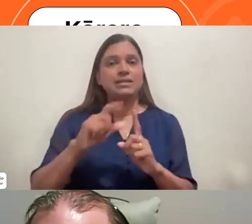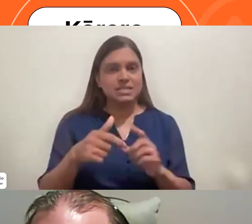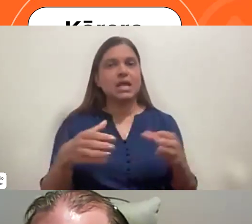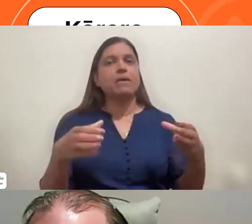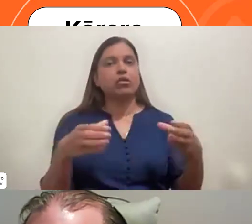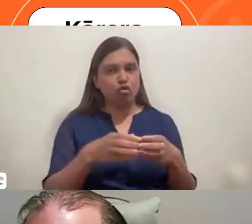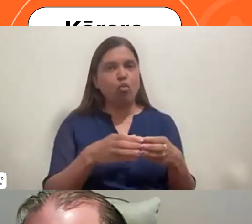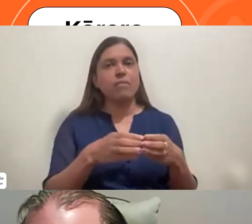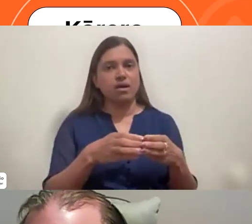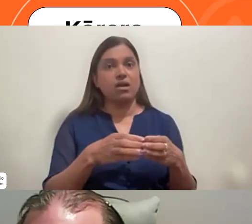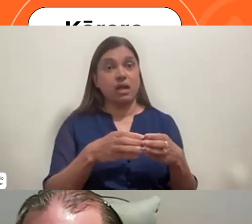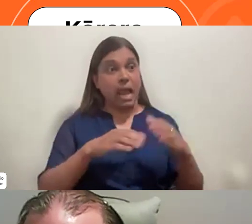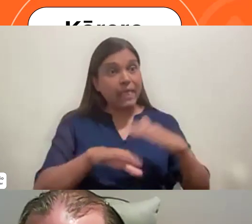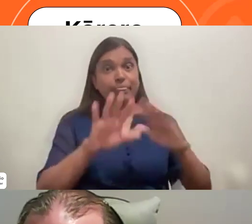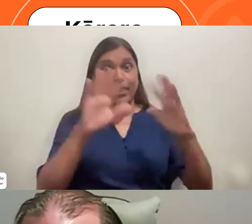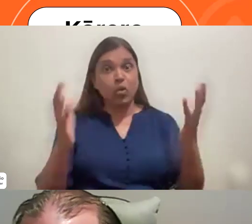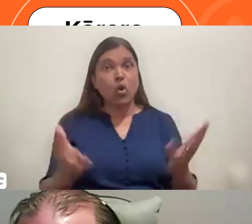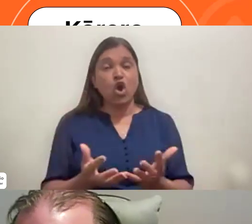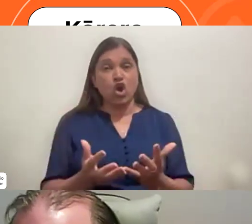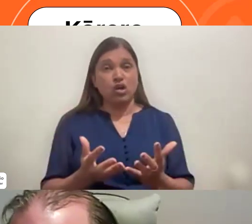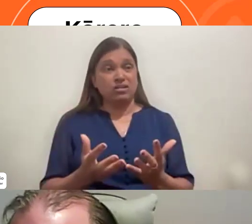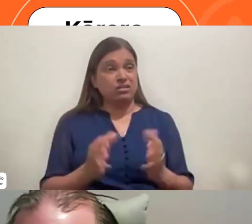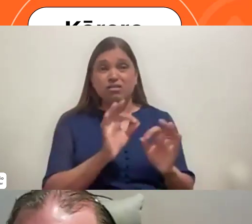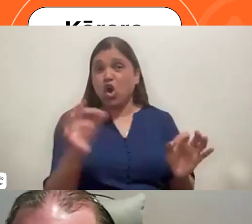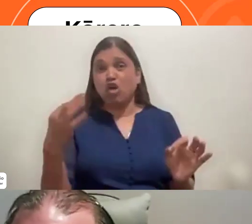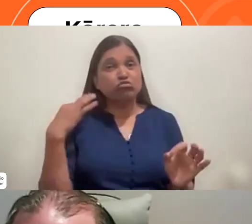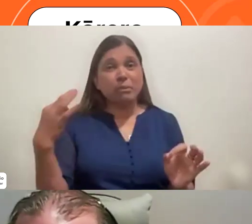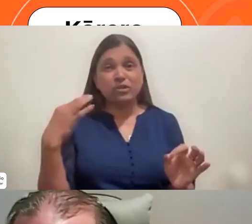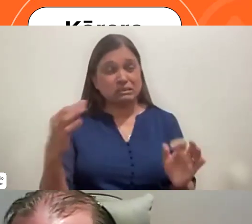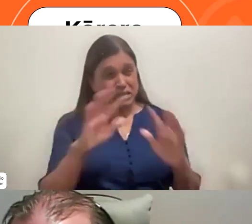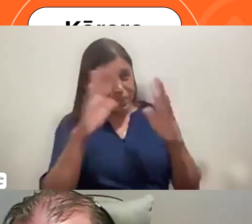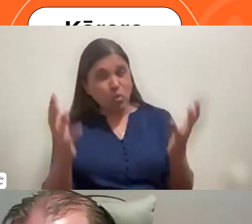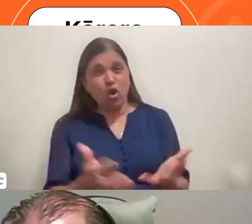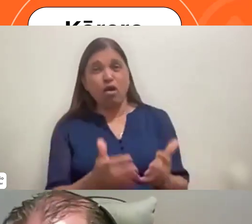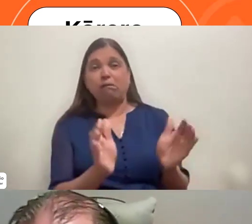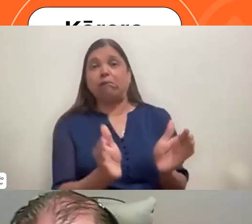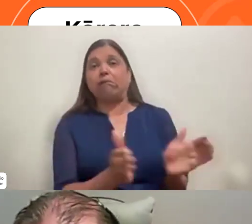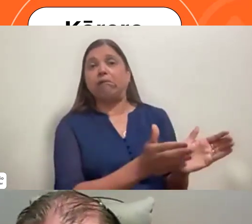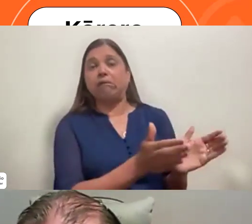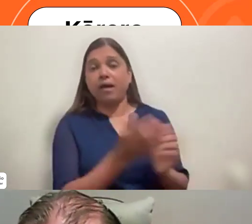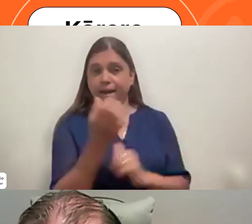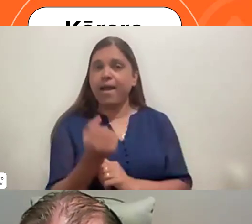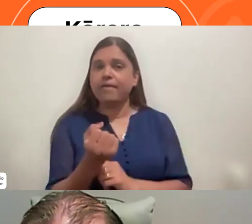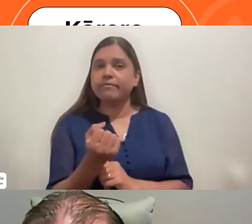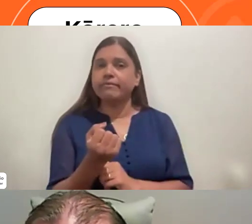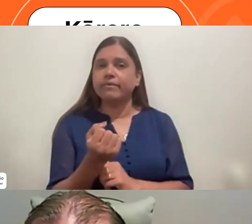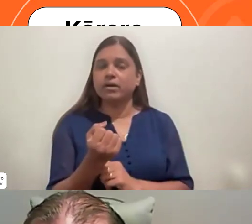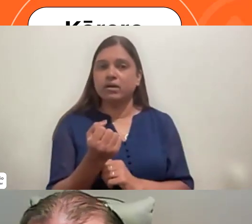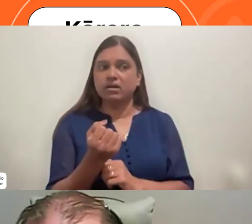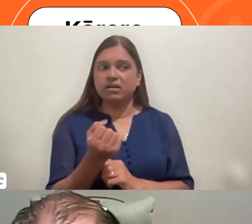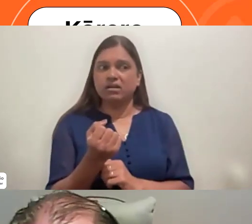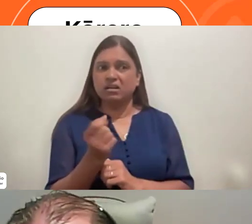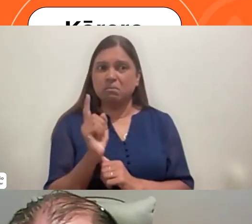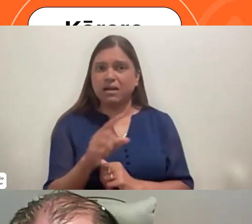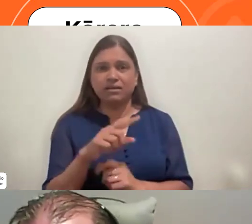globally. And there's a lot of involvement, engagement. There is a lot of money. There is a lot